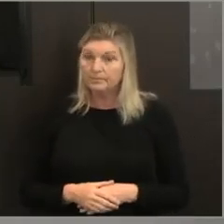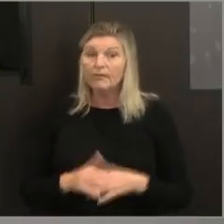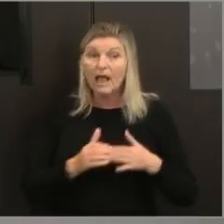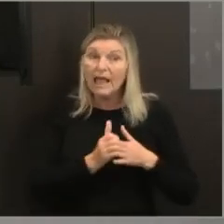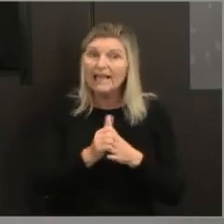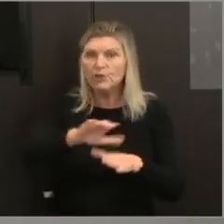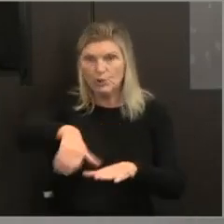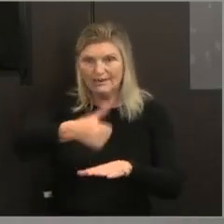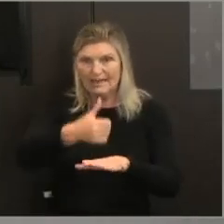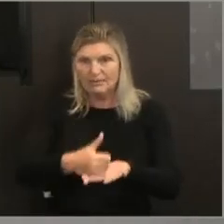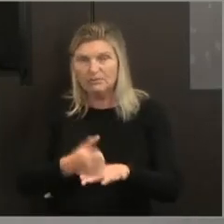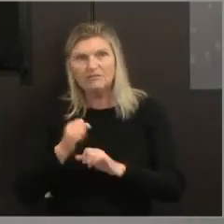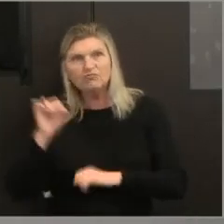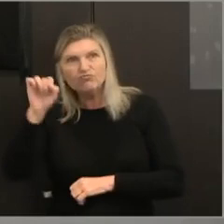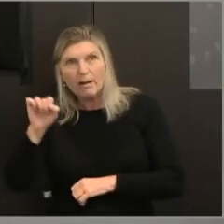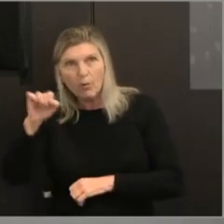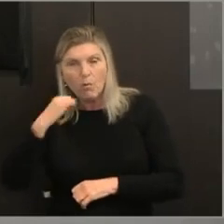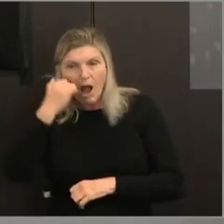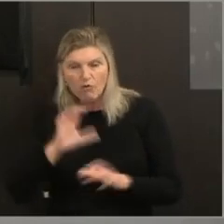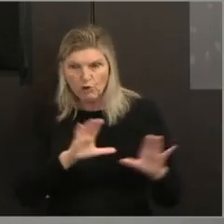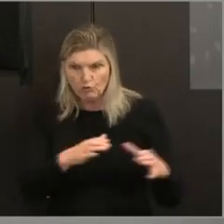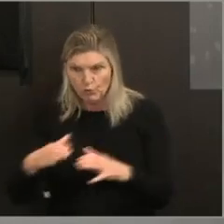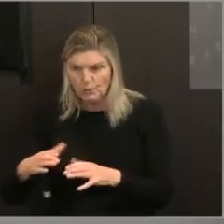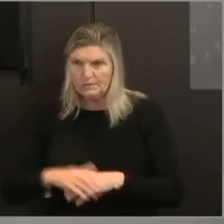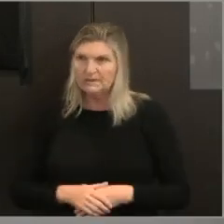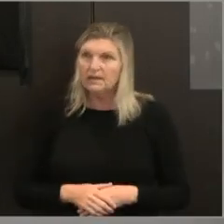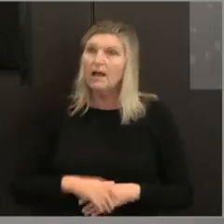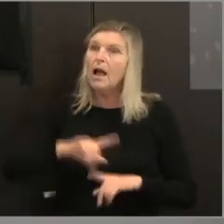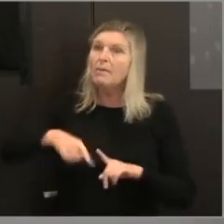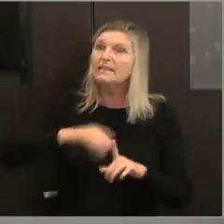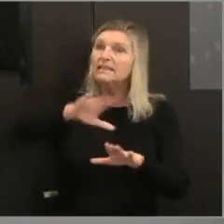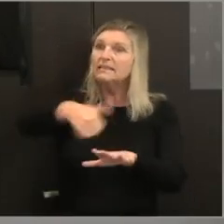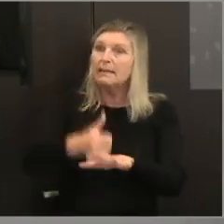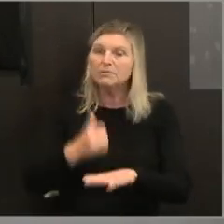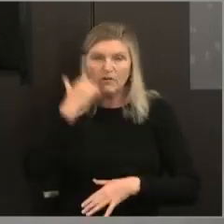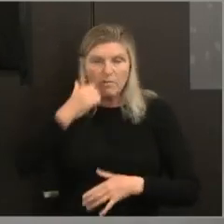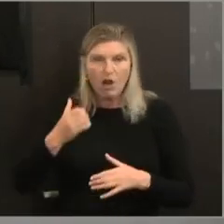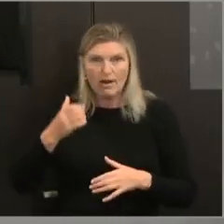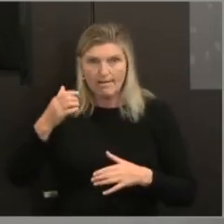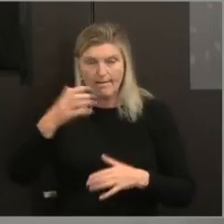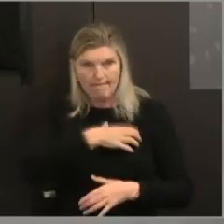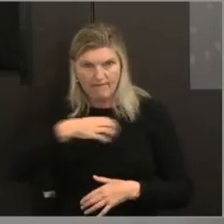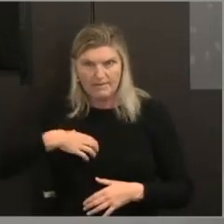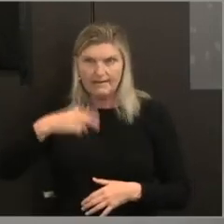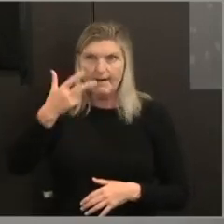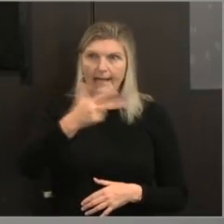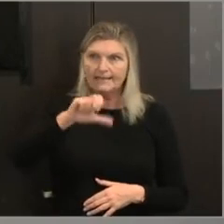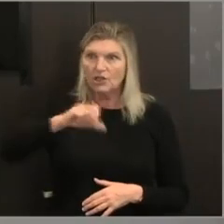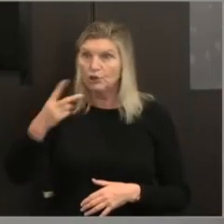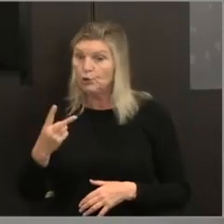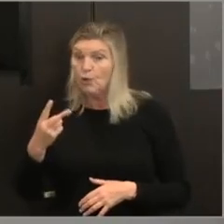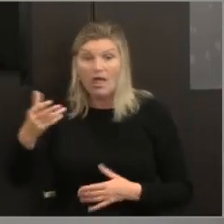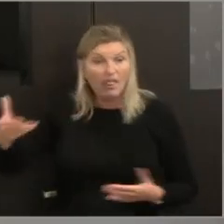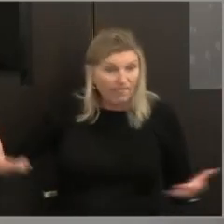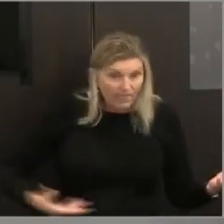well as the establishment of the Māori Parliament in 1892. The discussion has not